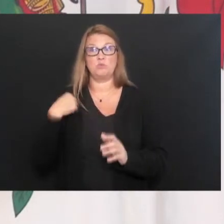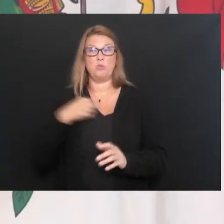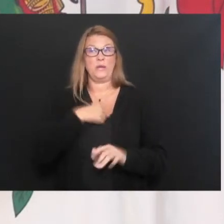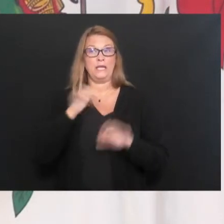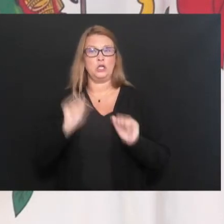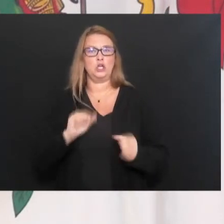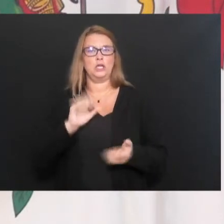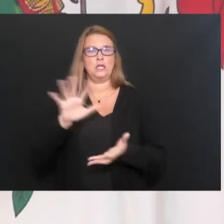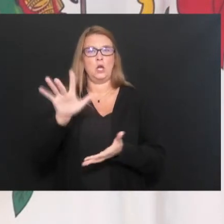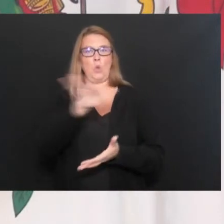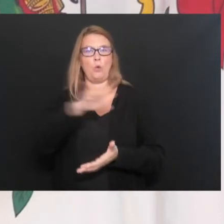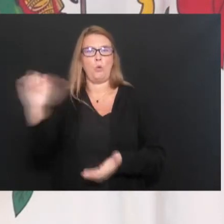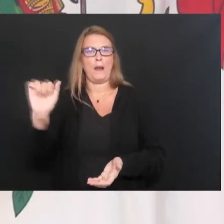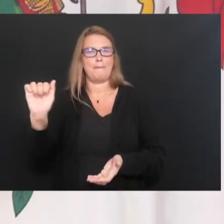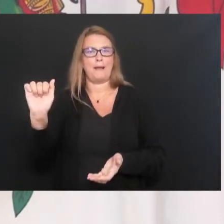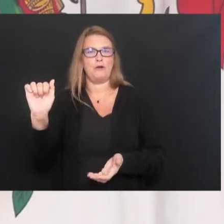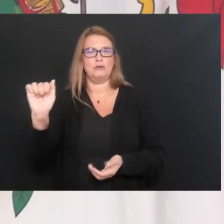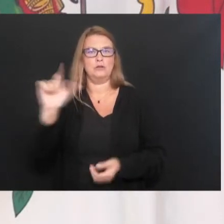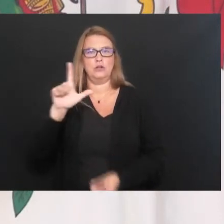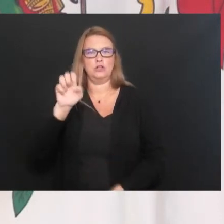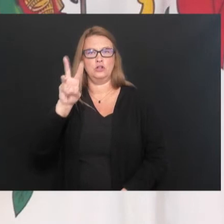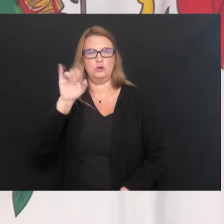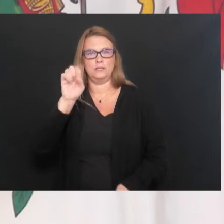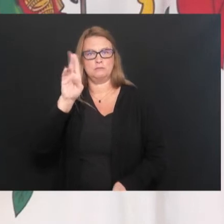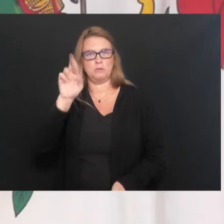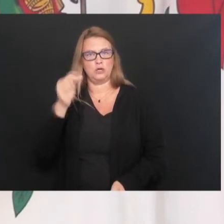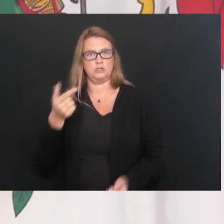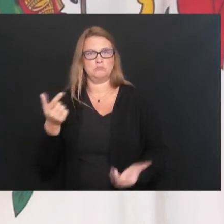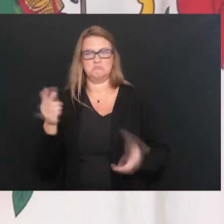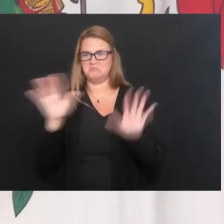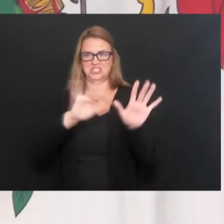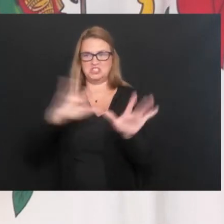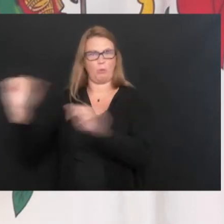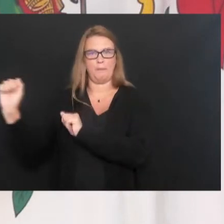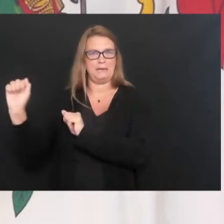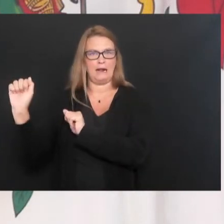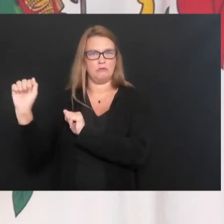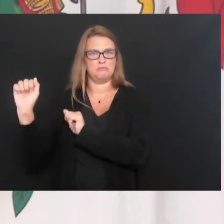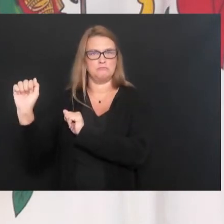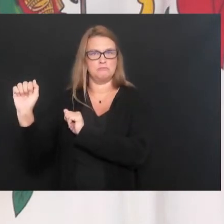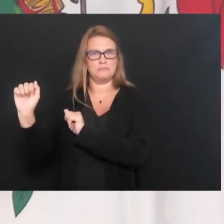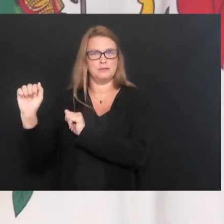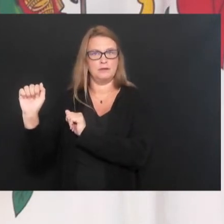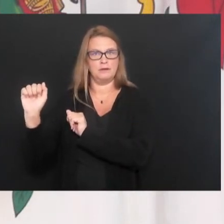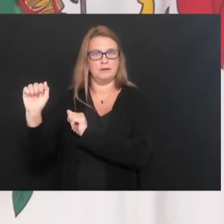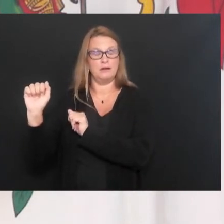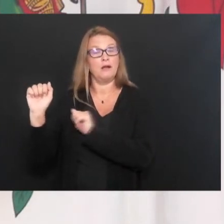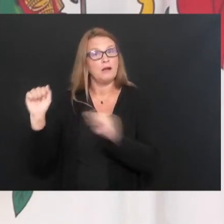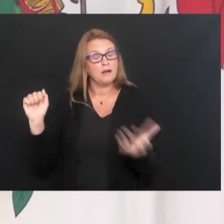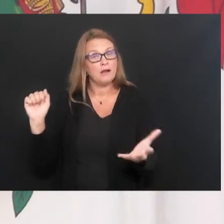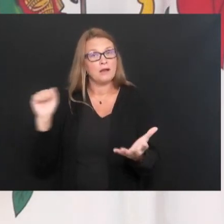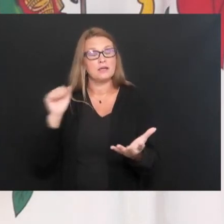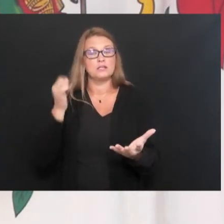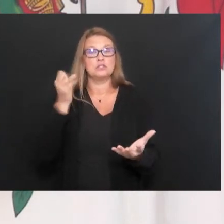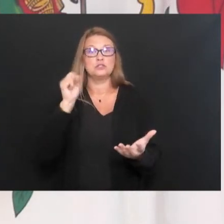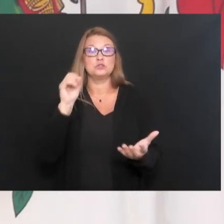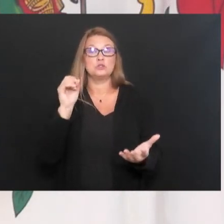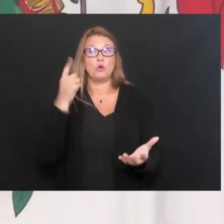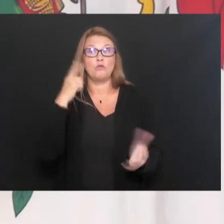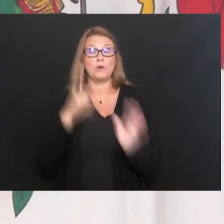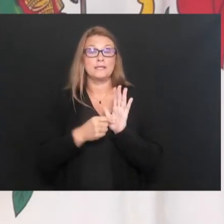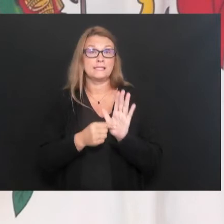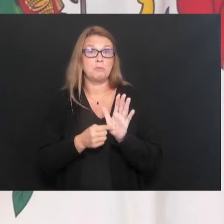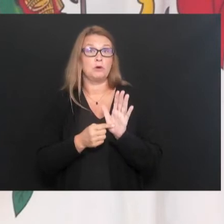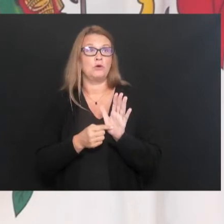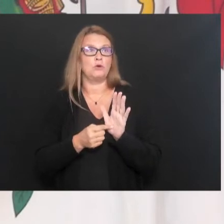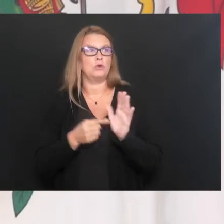entire city of Lewisburg. Now just think about it. If we saw, you know, if we were in a situation